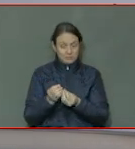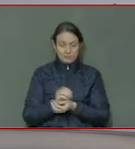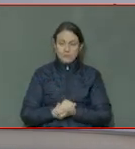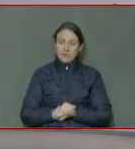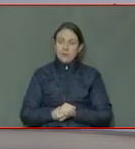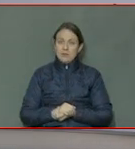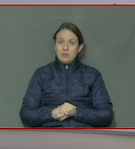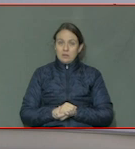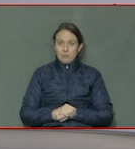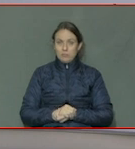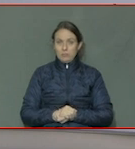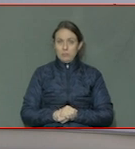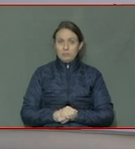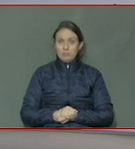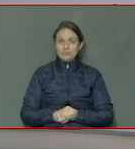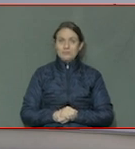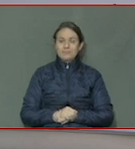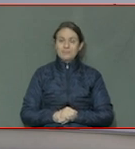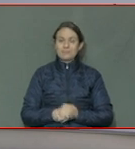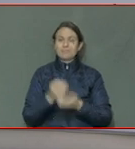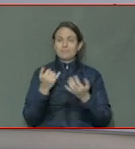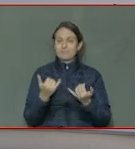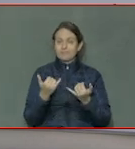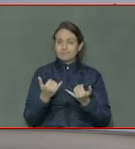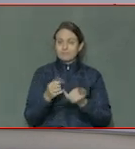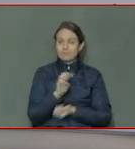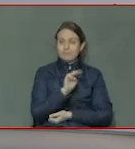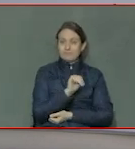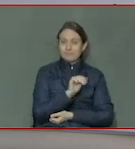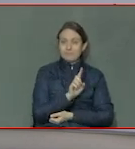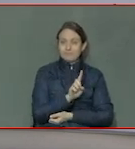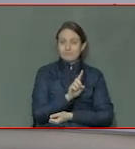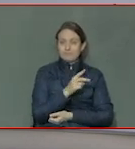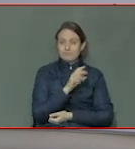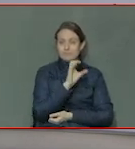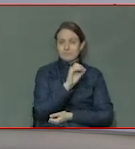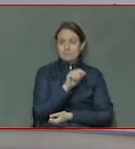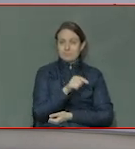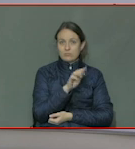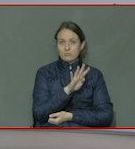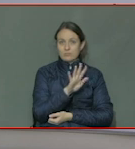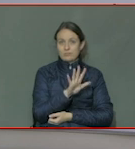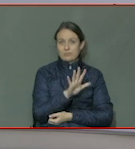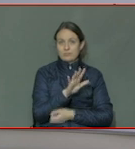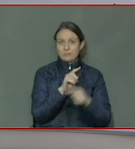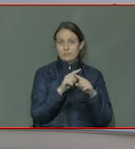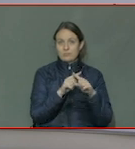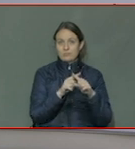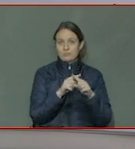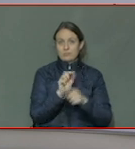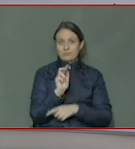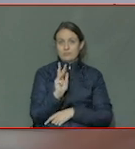Okay, so now I put in the values. M1 will be 0.45 times